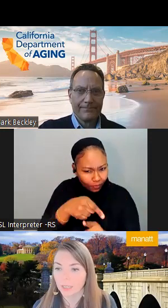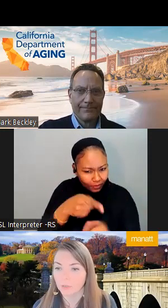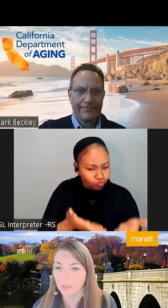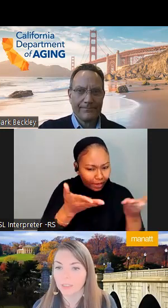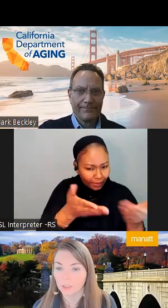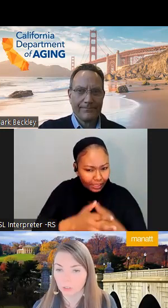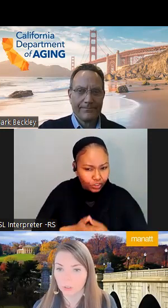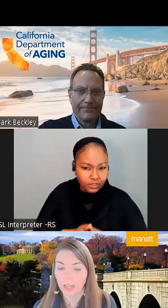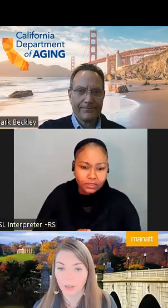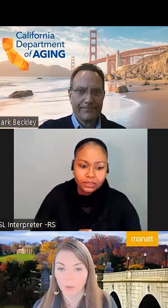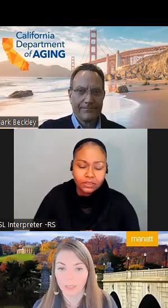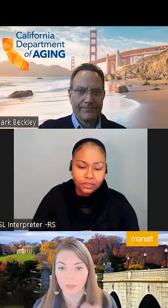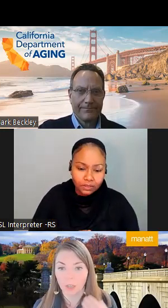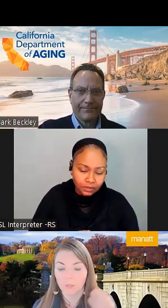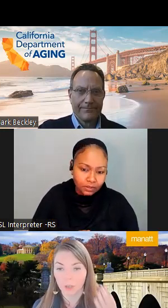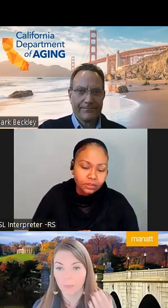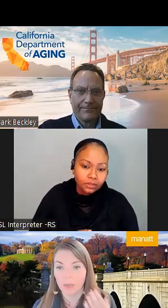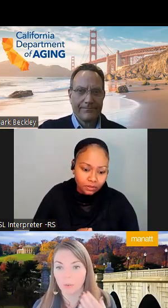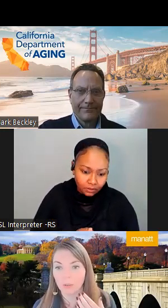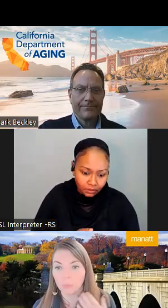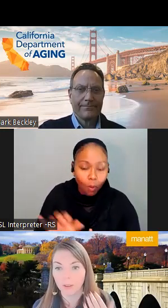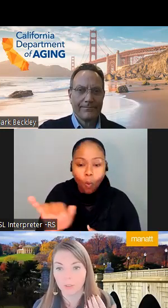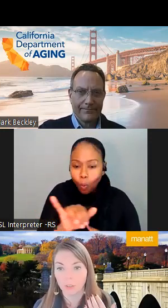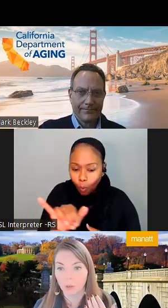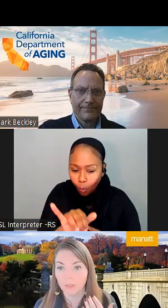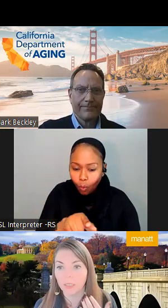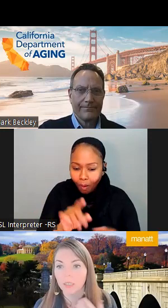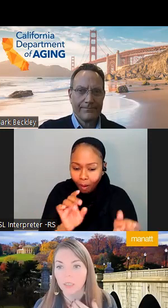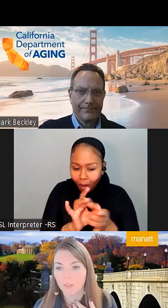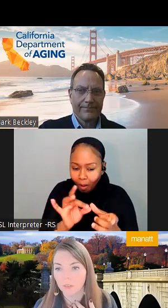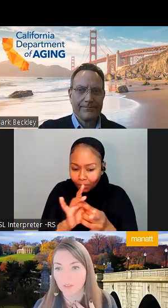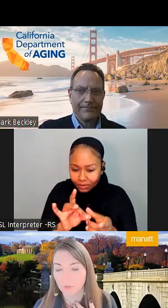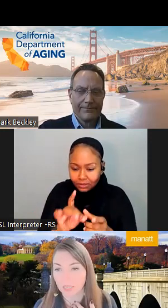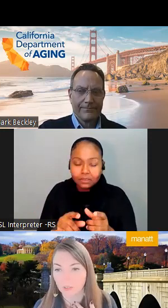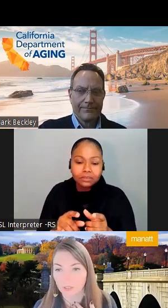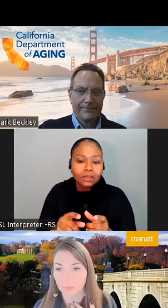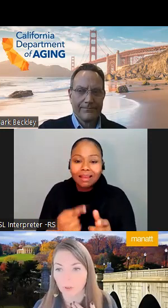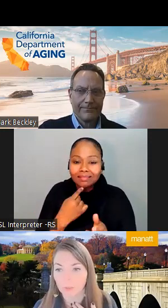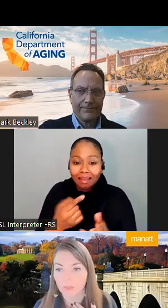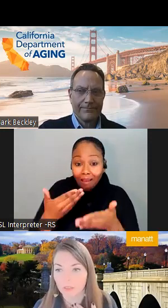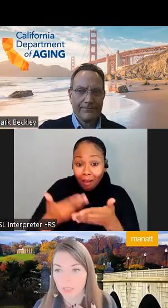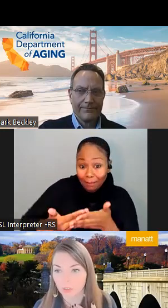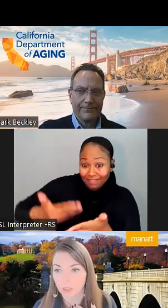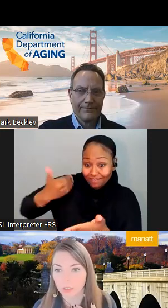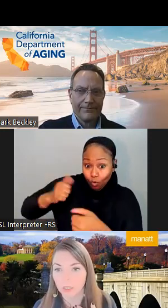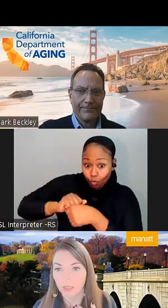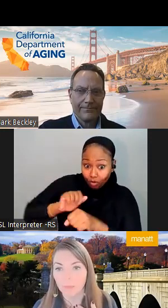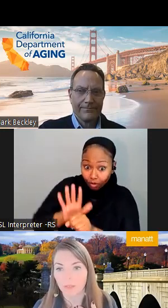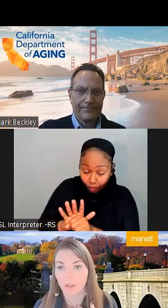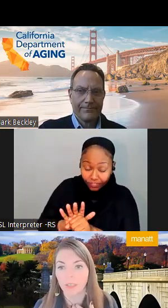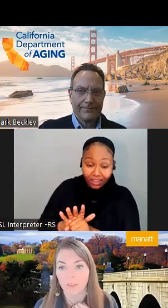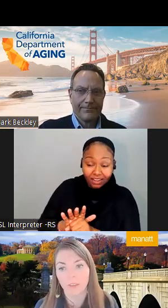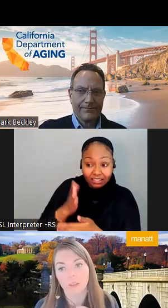Again, a kind of additional echoing of the comment around prior to COVID, facilities would occasionally prohibit